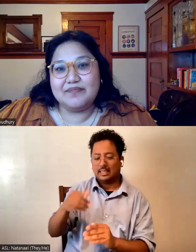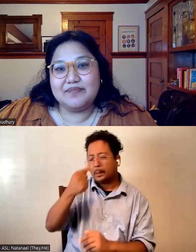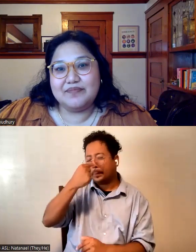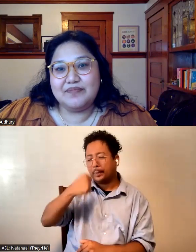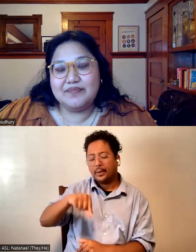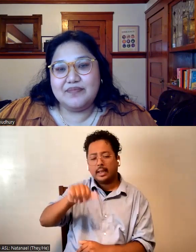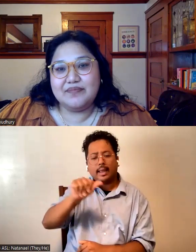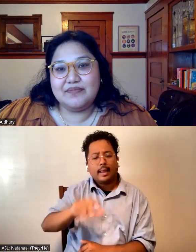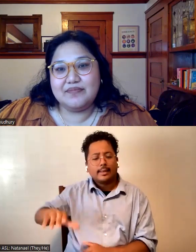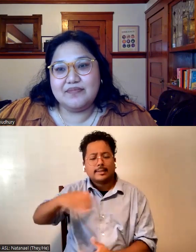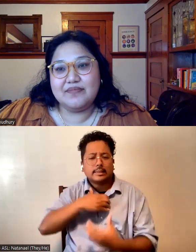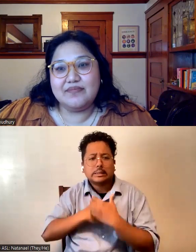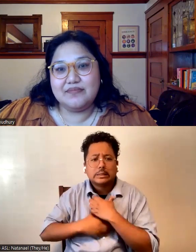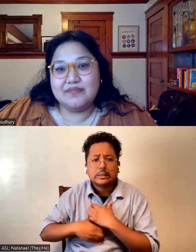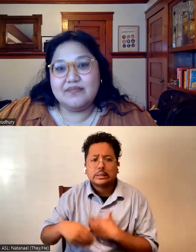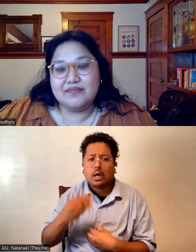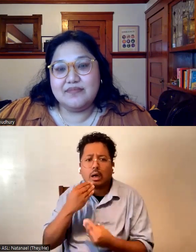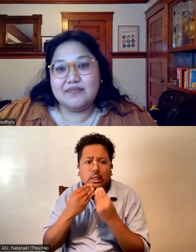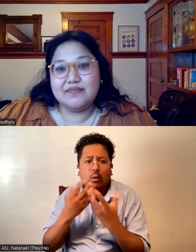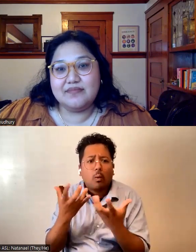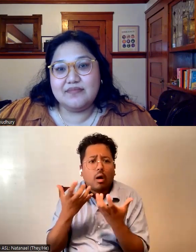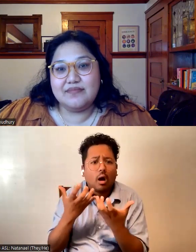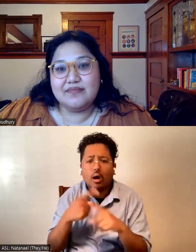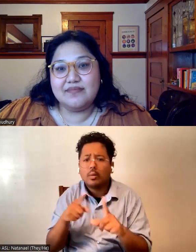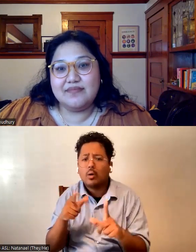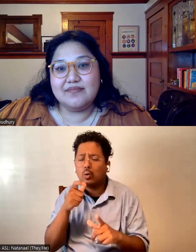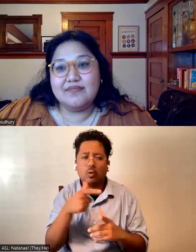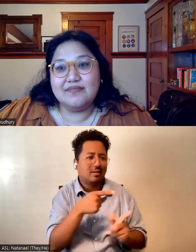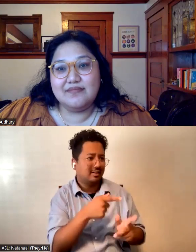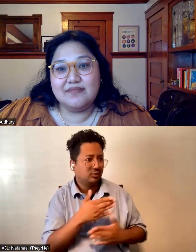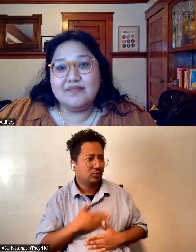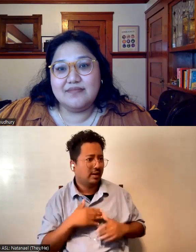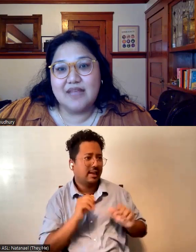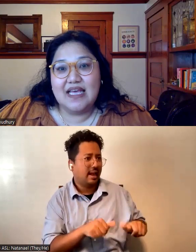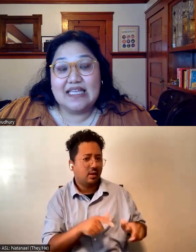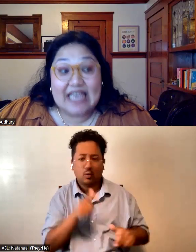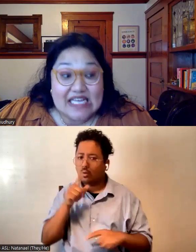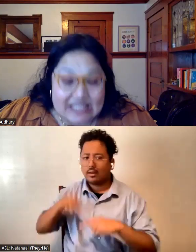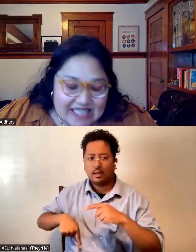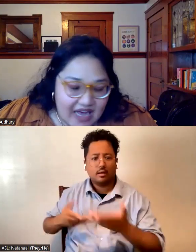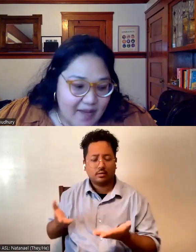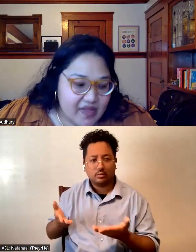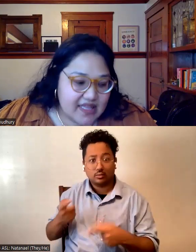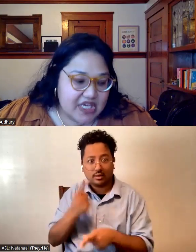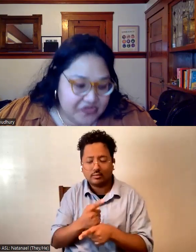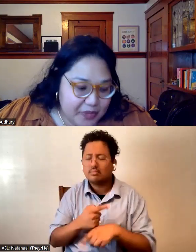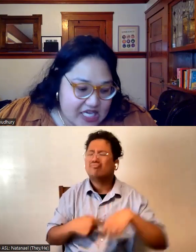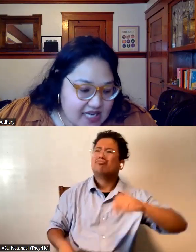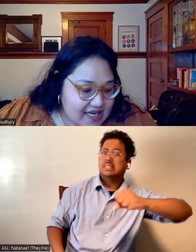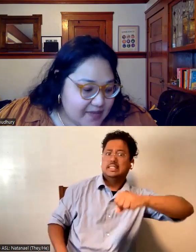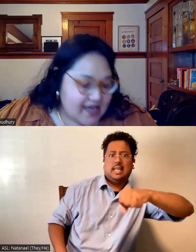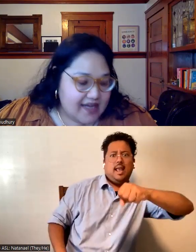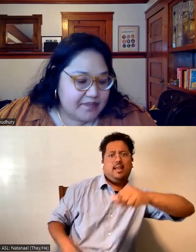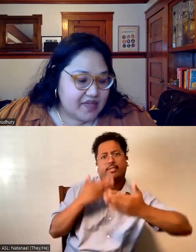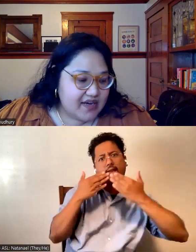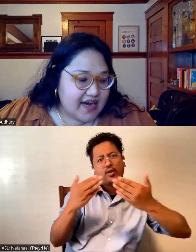and who gets to eat food and enjoy it. Mm-hmm. Yes. Thank you for bringing that